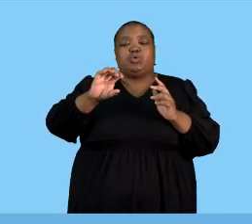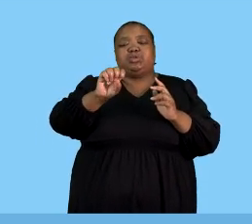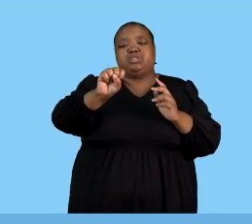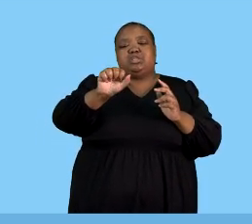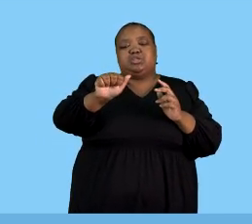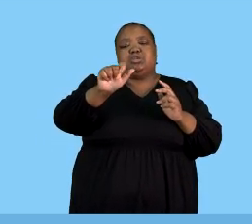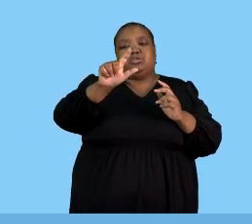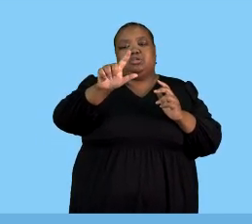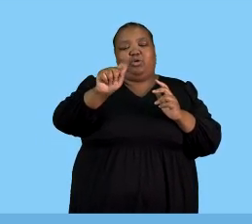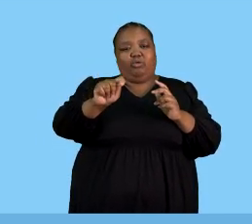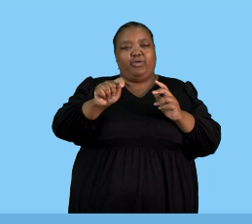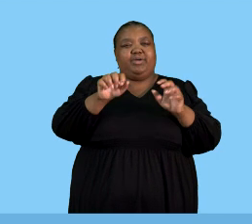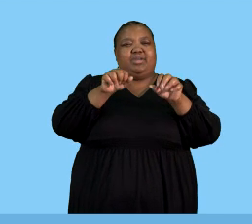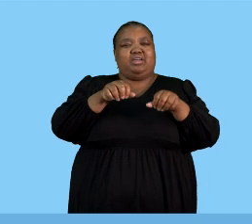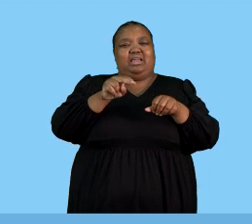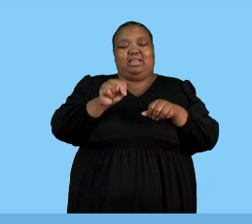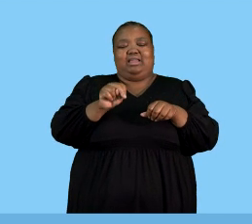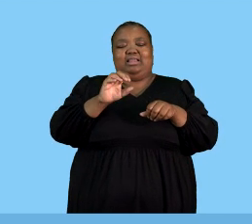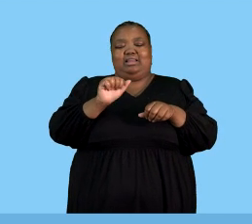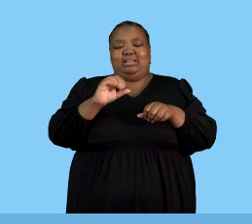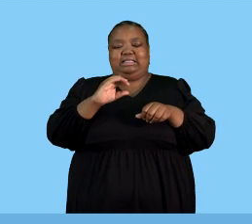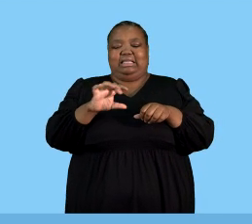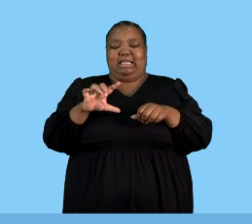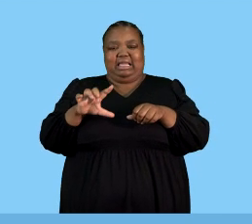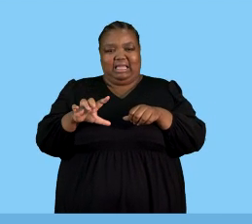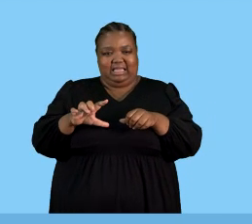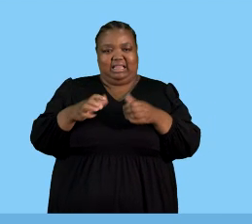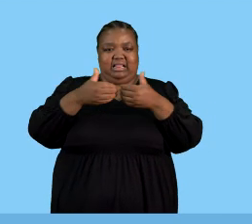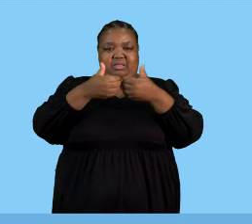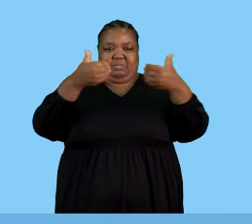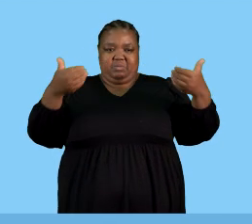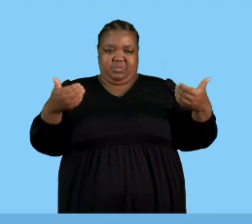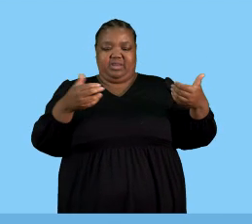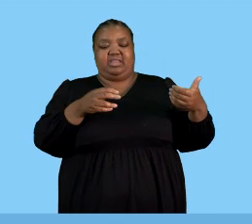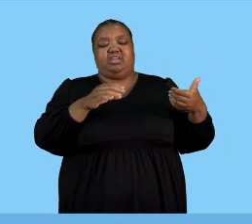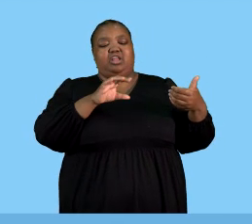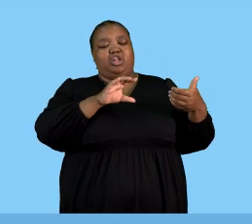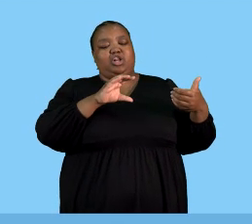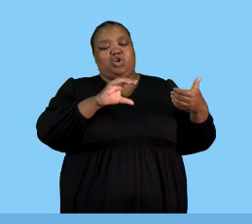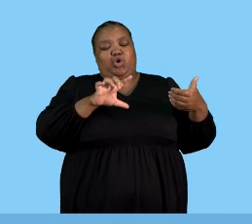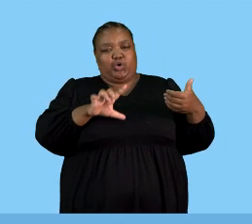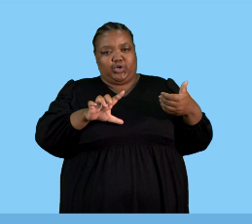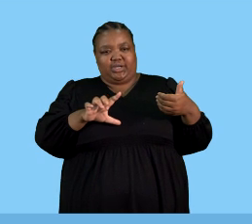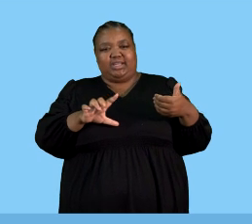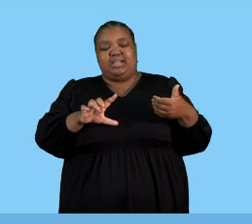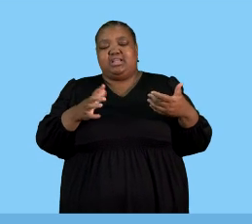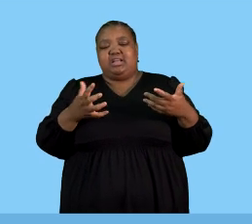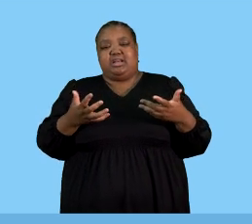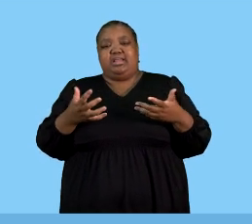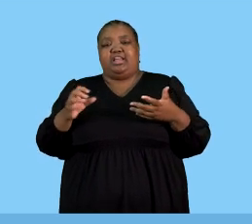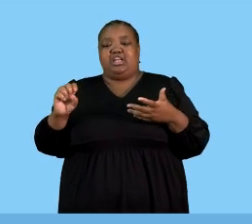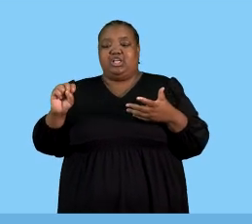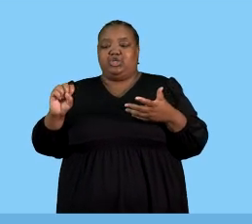going to break this NaCl into chlorine and sodium. So it breaks into other pure substances called an